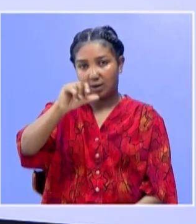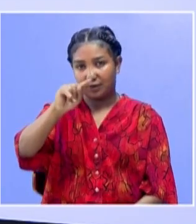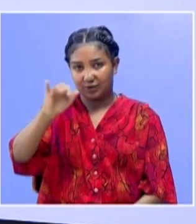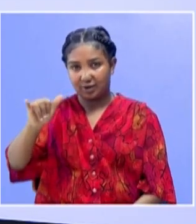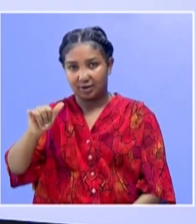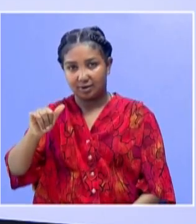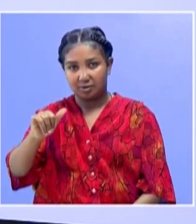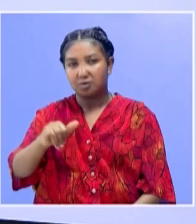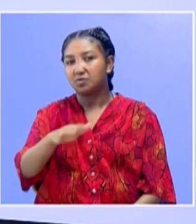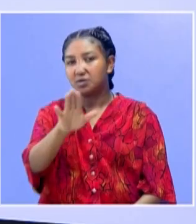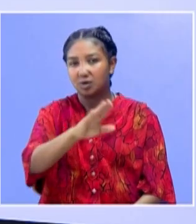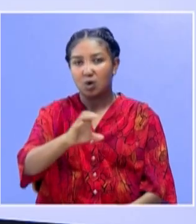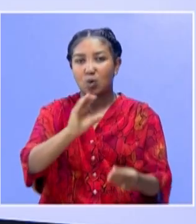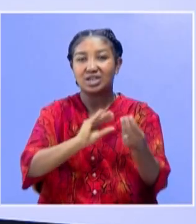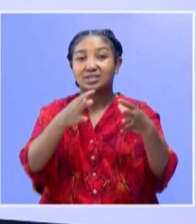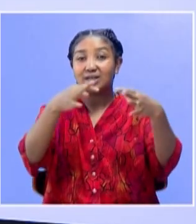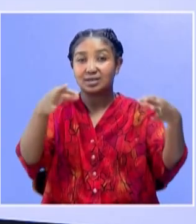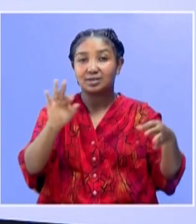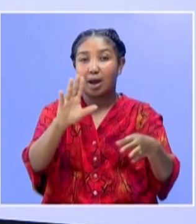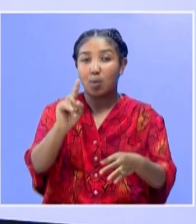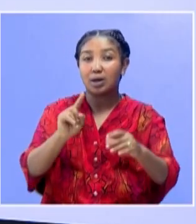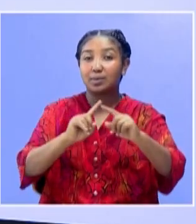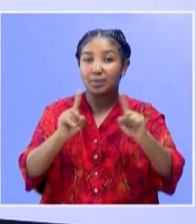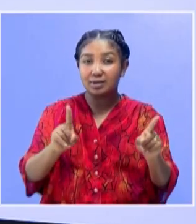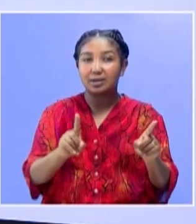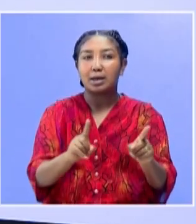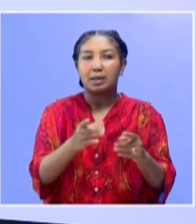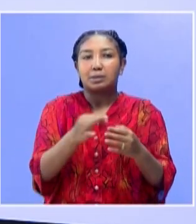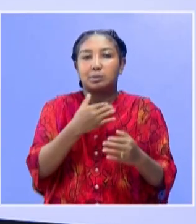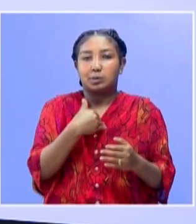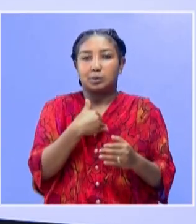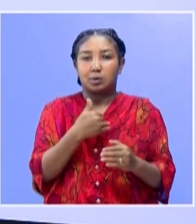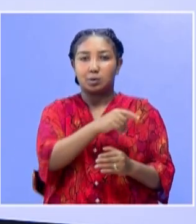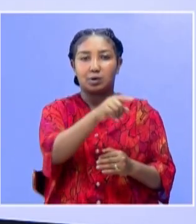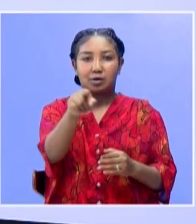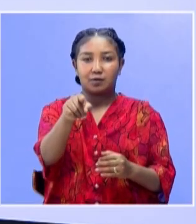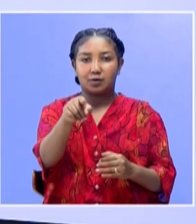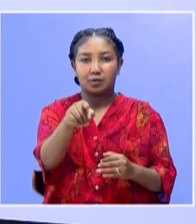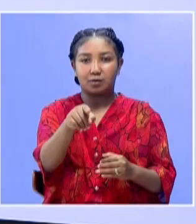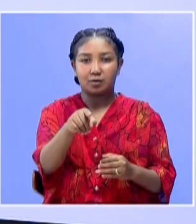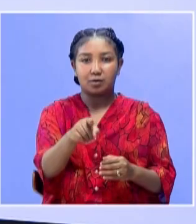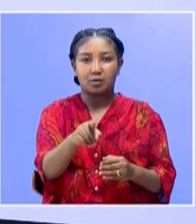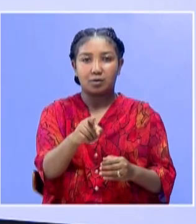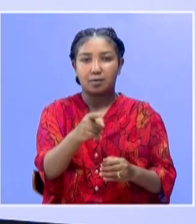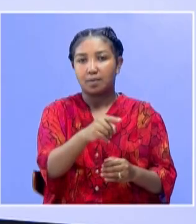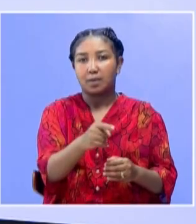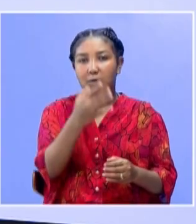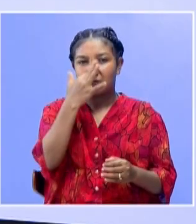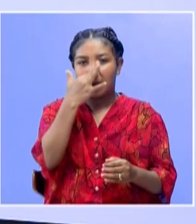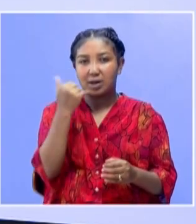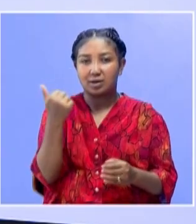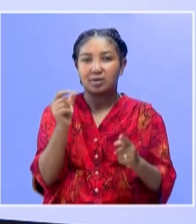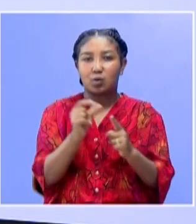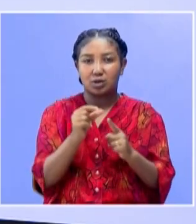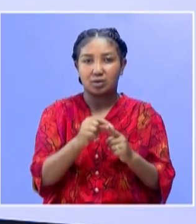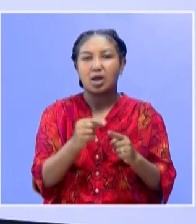I know it's common to say conditional sentence type 1, but I prefer if you just be common or familiar with the